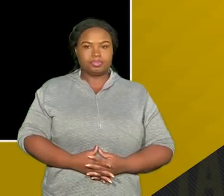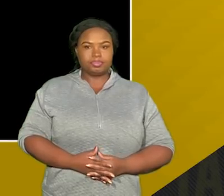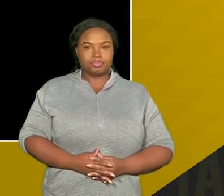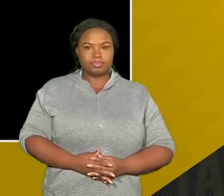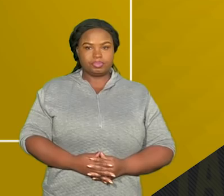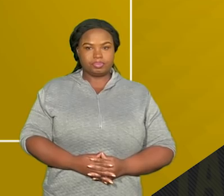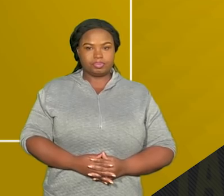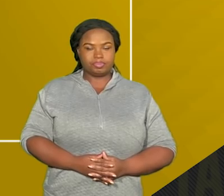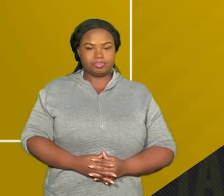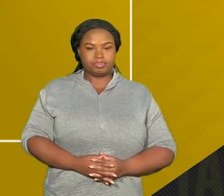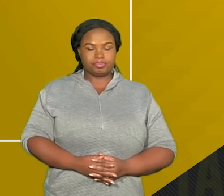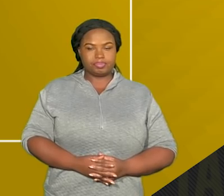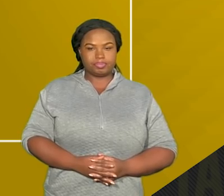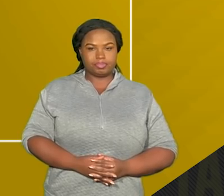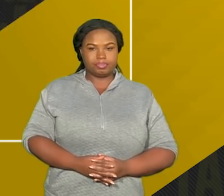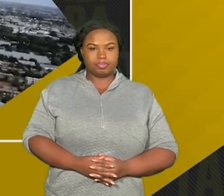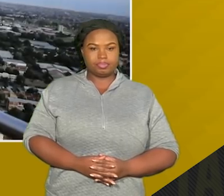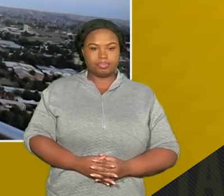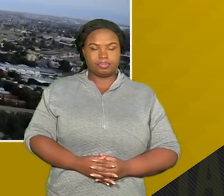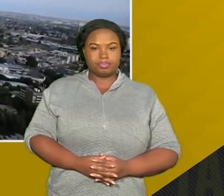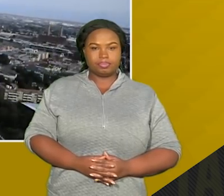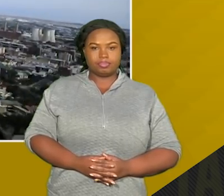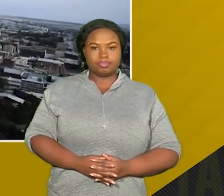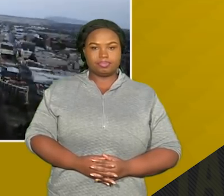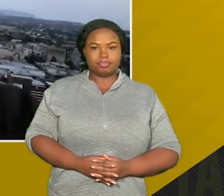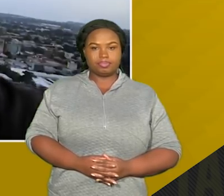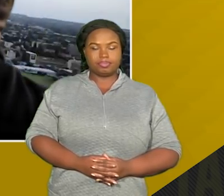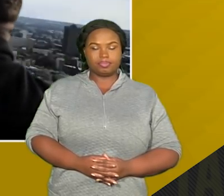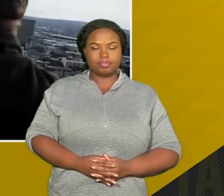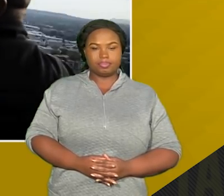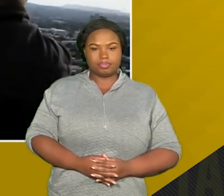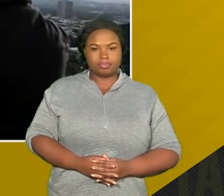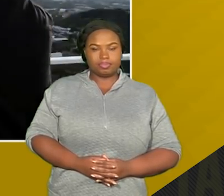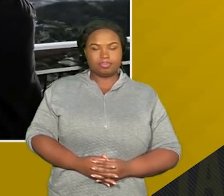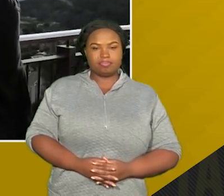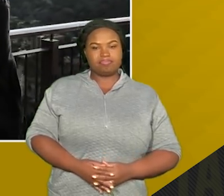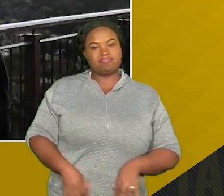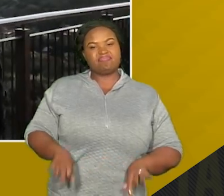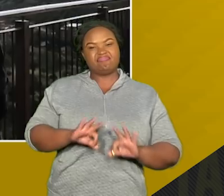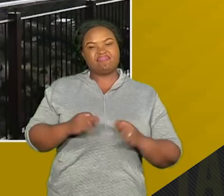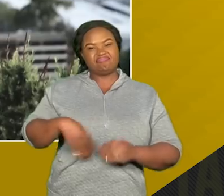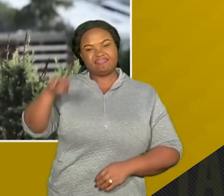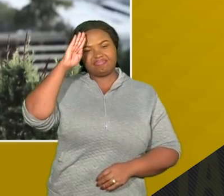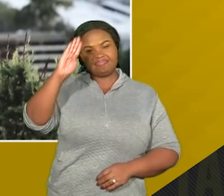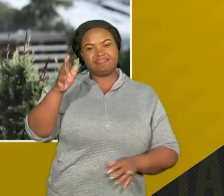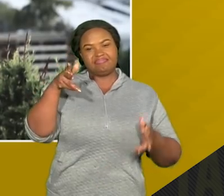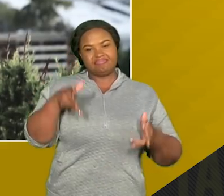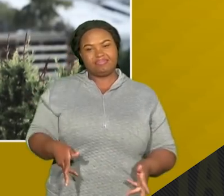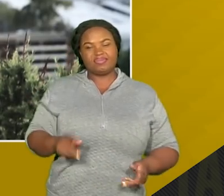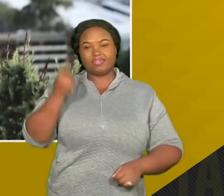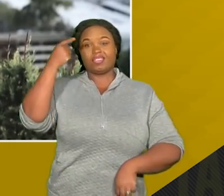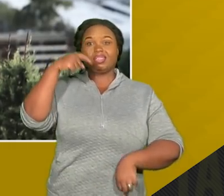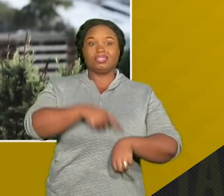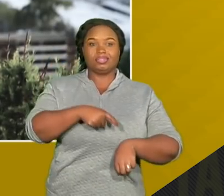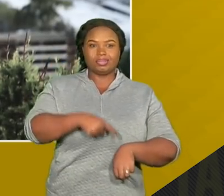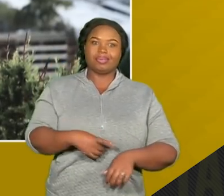Daily Thetha family, dumelang hlaba thuba modimo. For the very